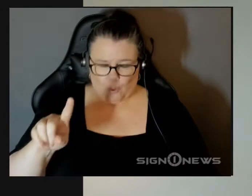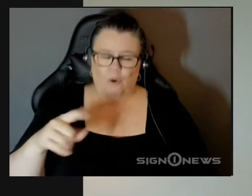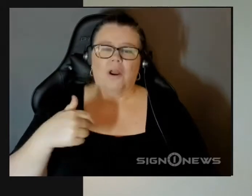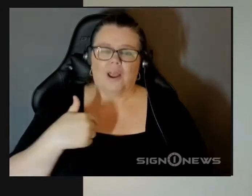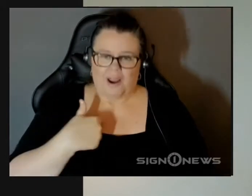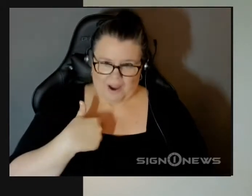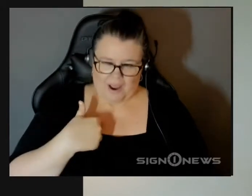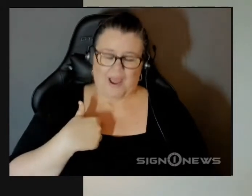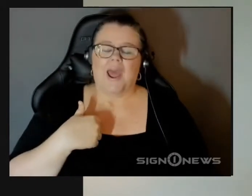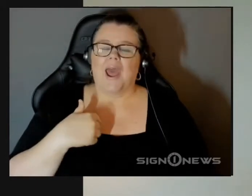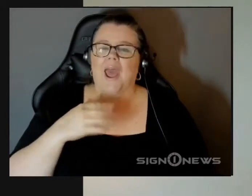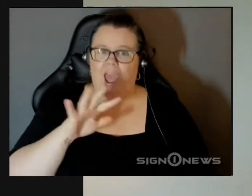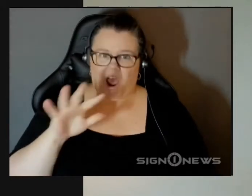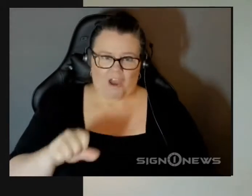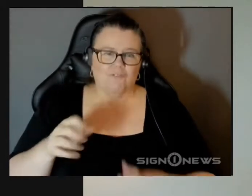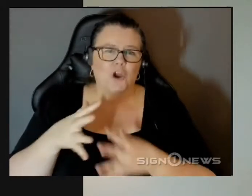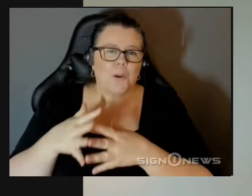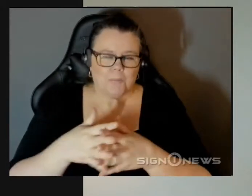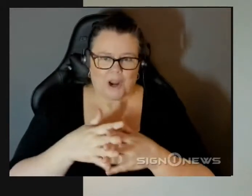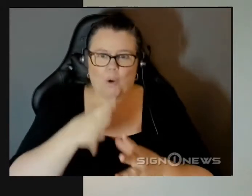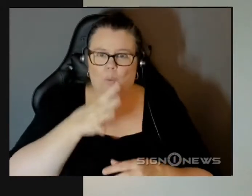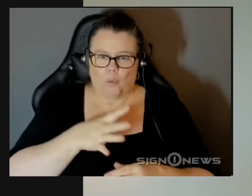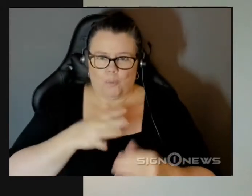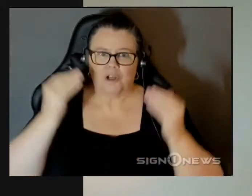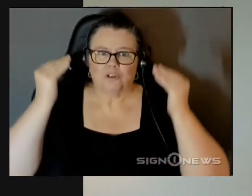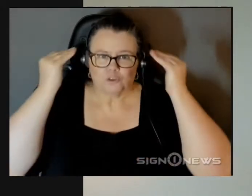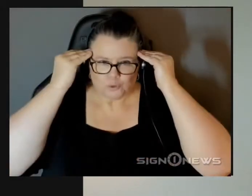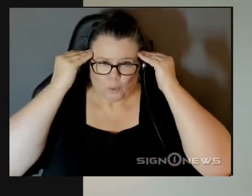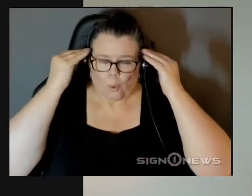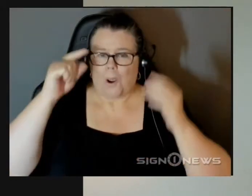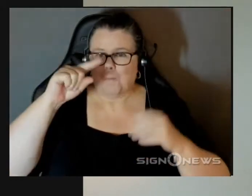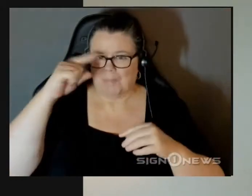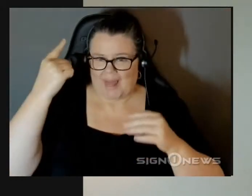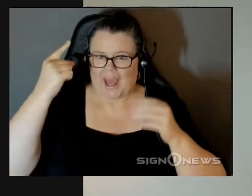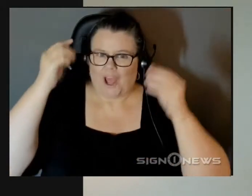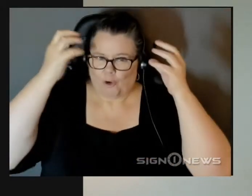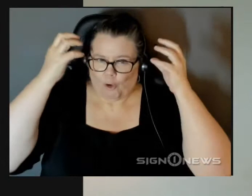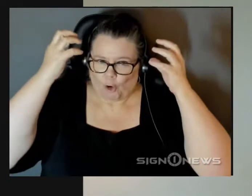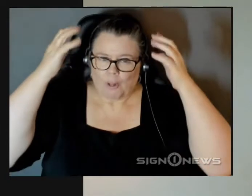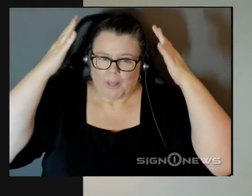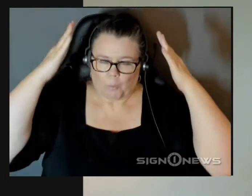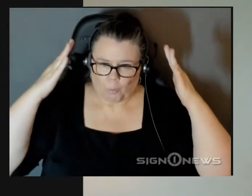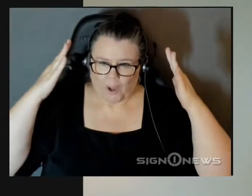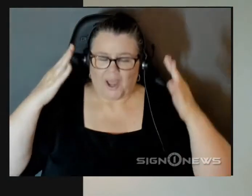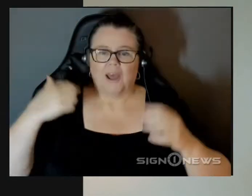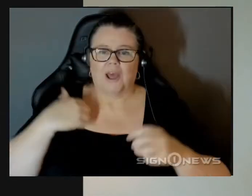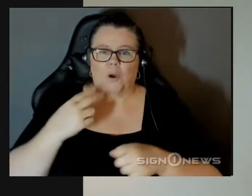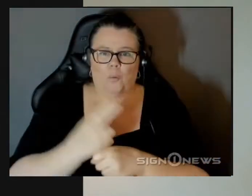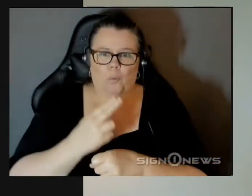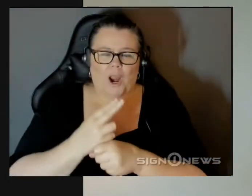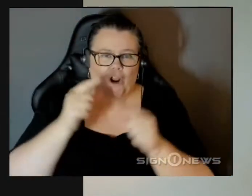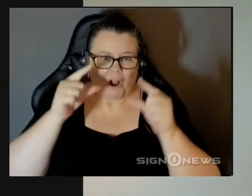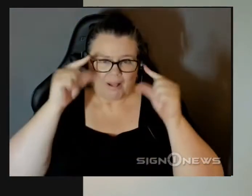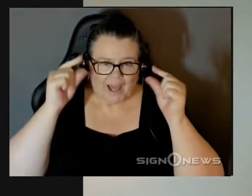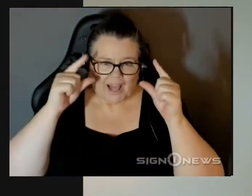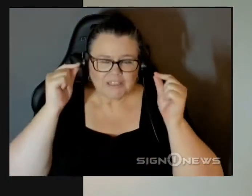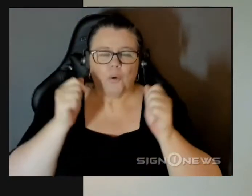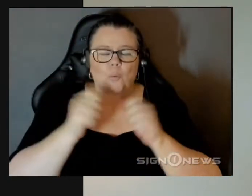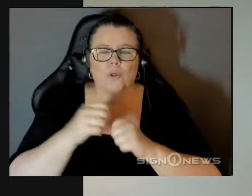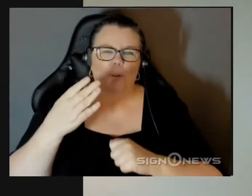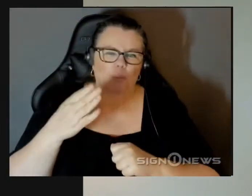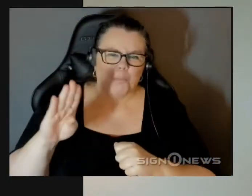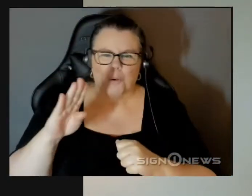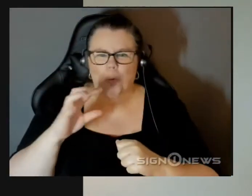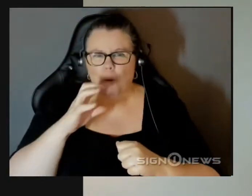black hair. It's kind of like curly wavy. I'm wearing some glasses and a blue and orange top. And so